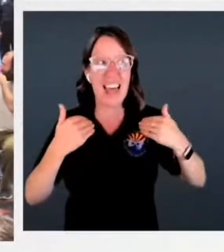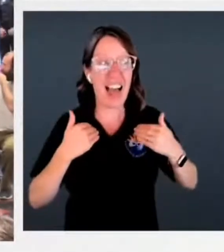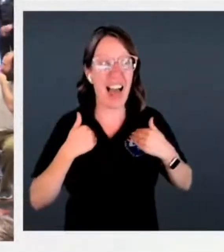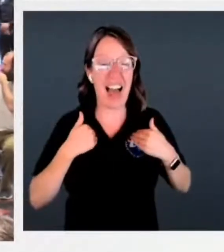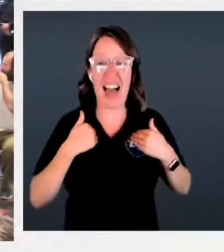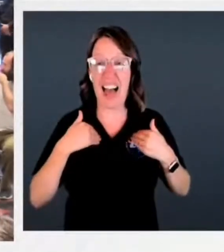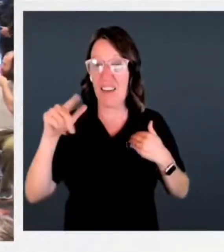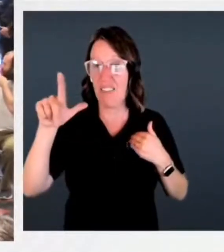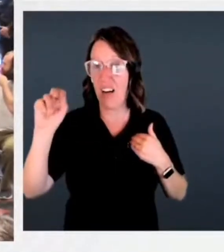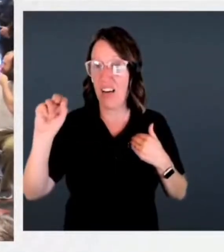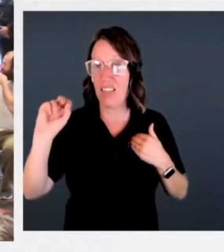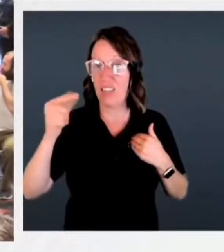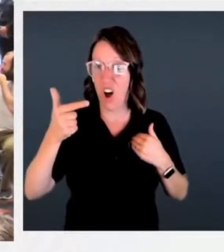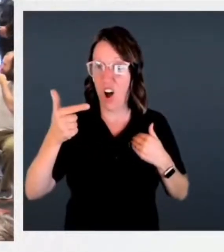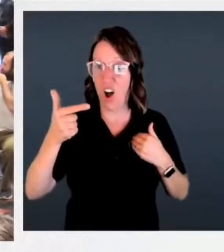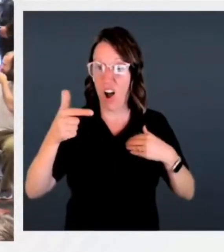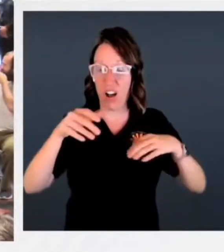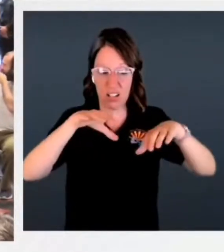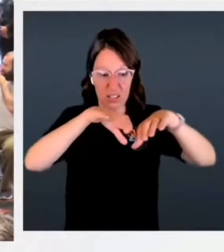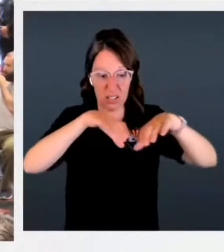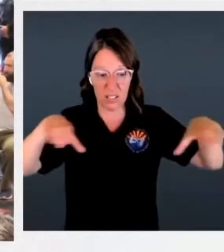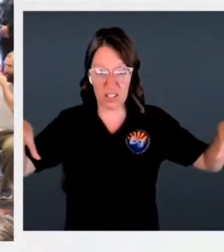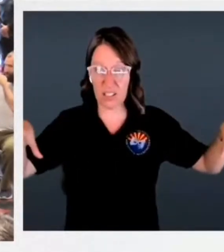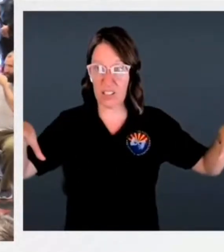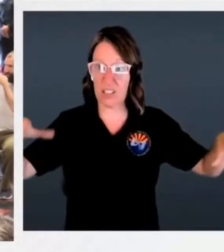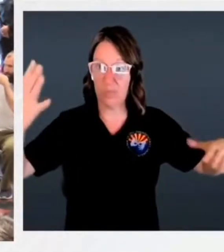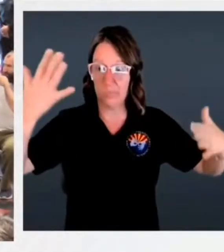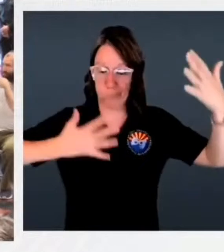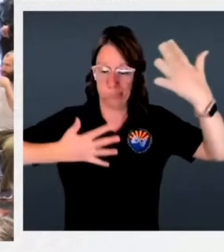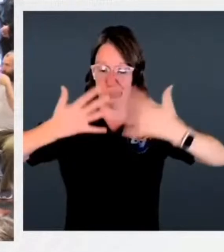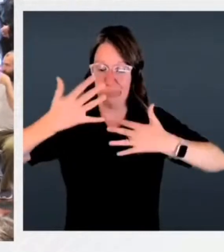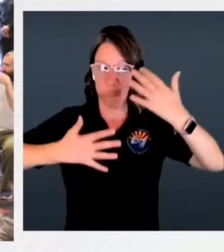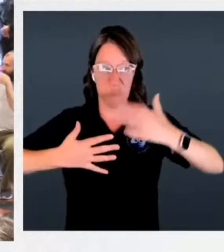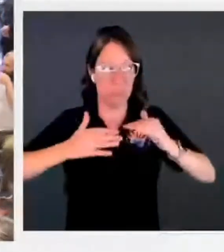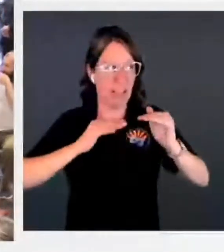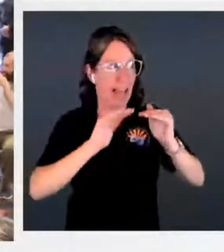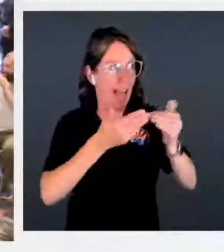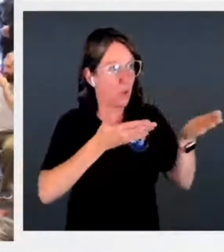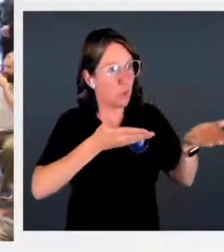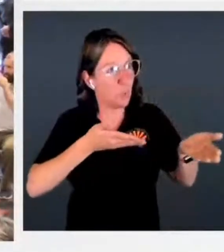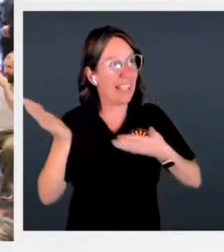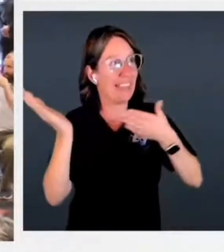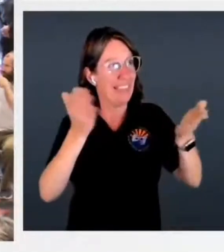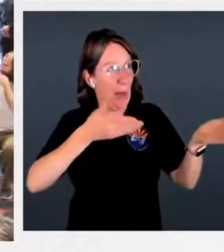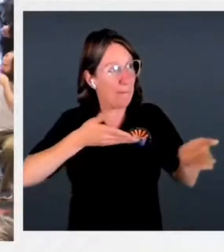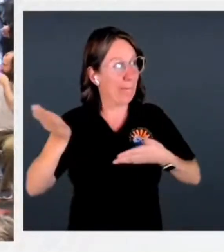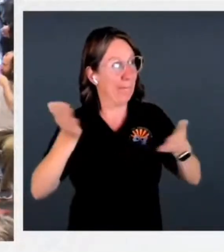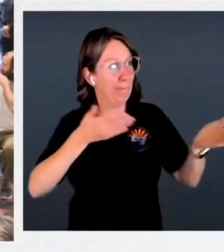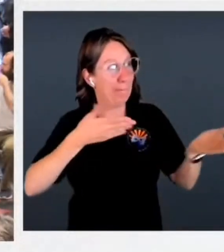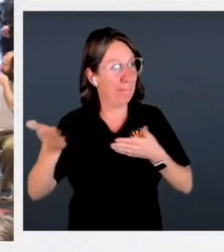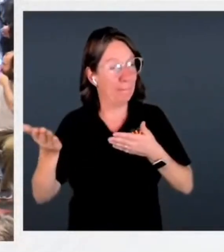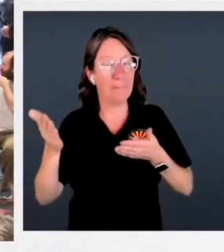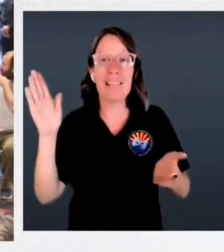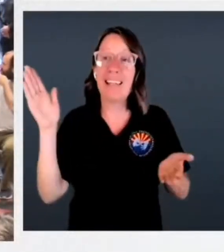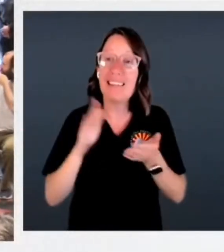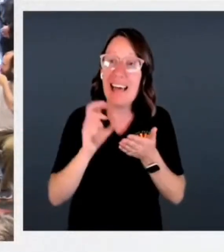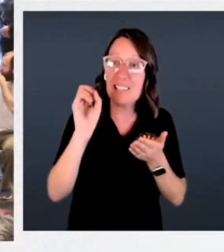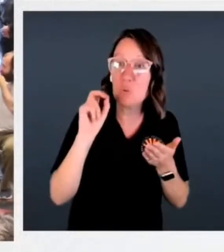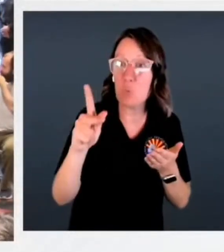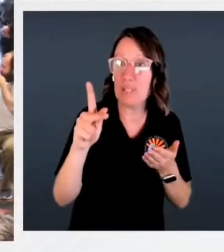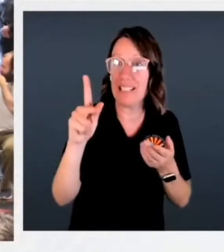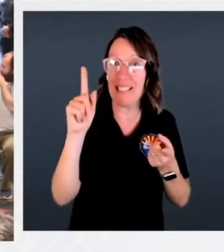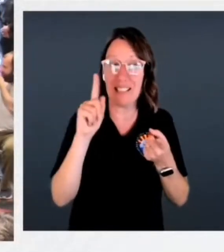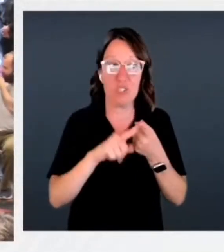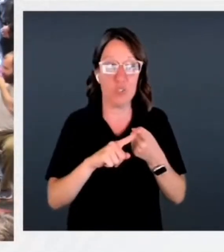logs out and have less risk, we need something expedited. And I don't know if y'all know